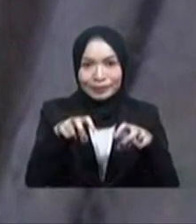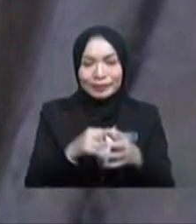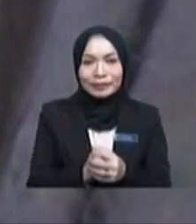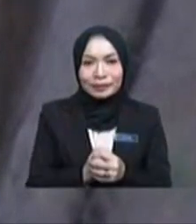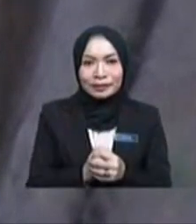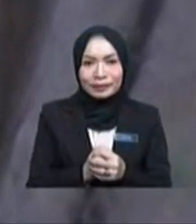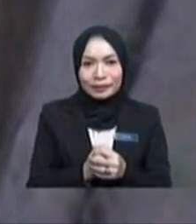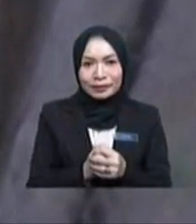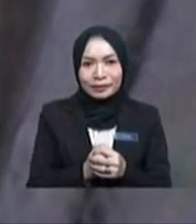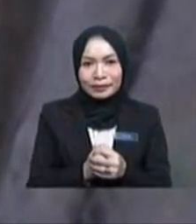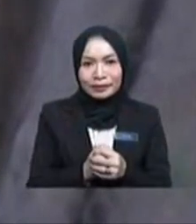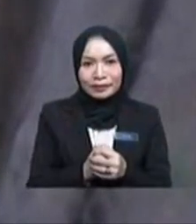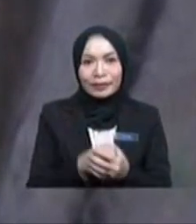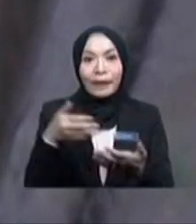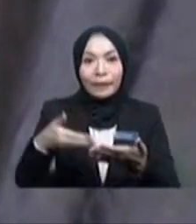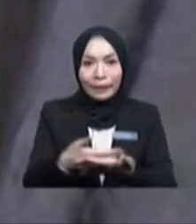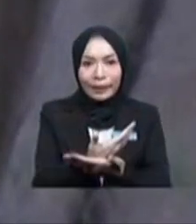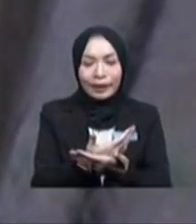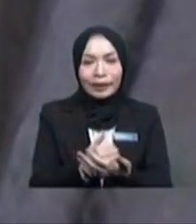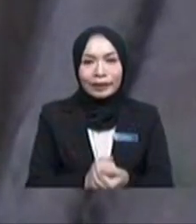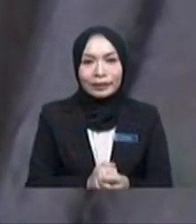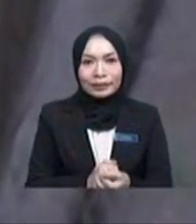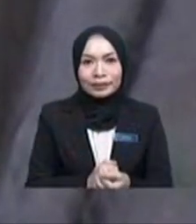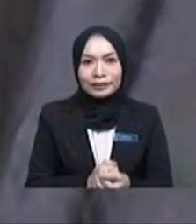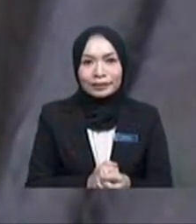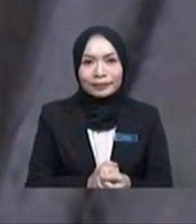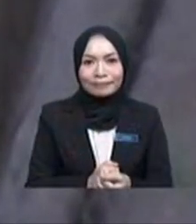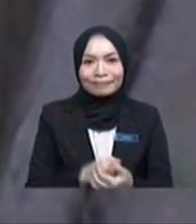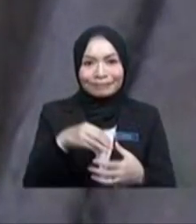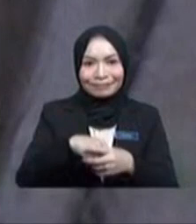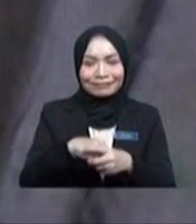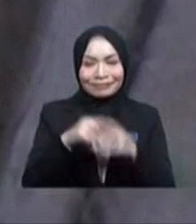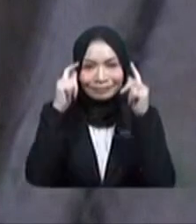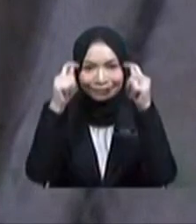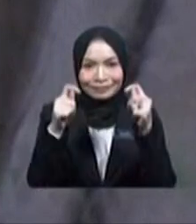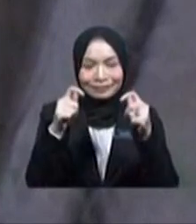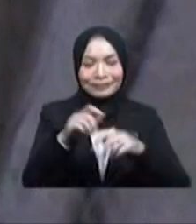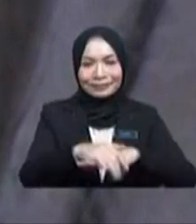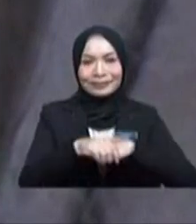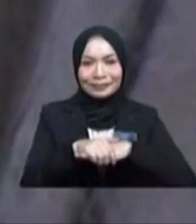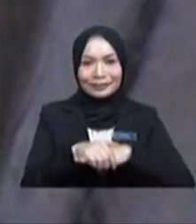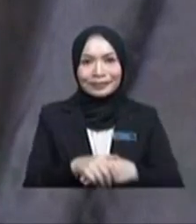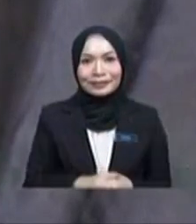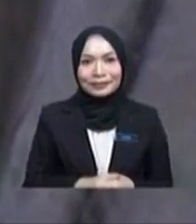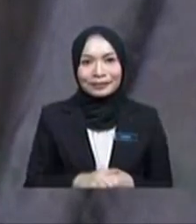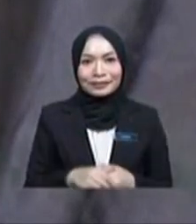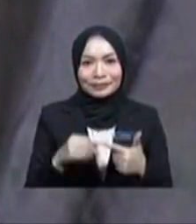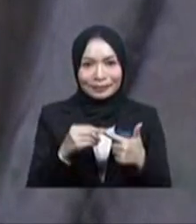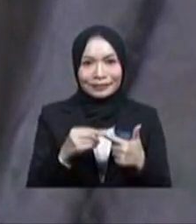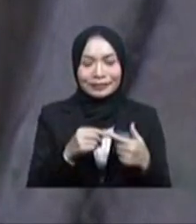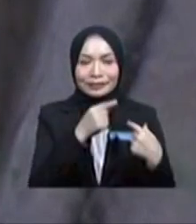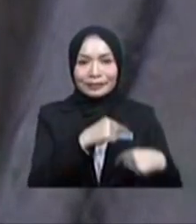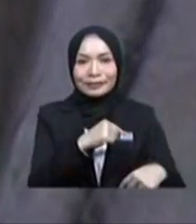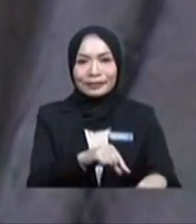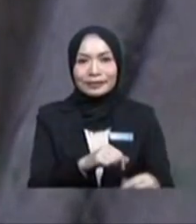practices in the English language teaching field. The second International Conference on English Language,